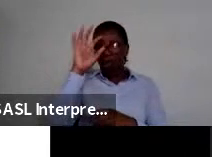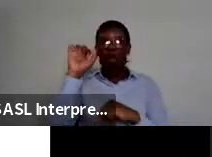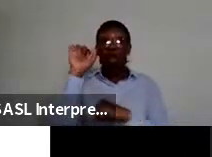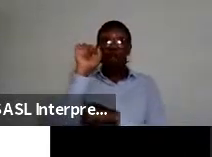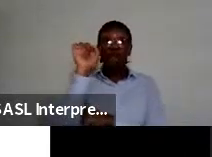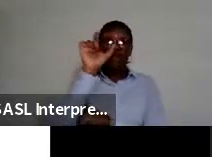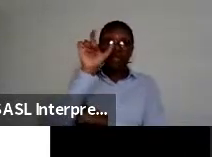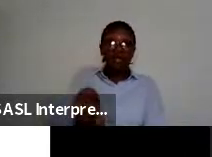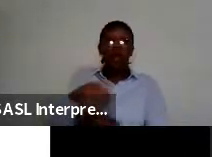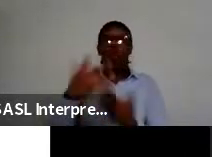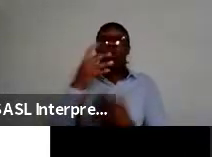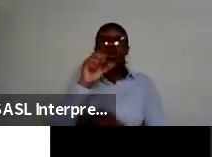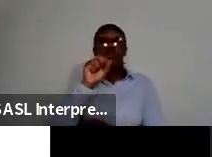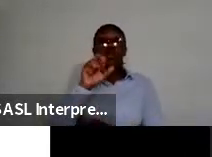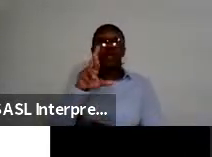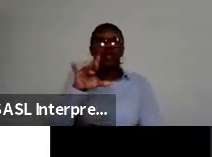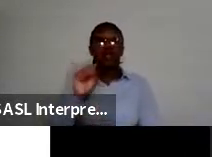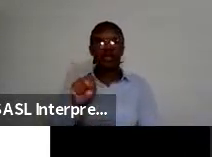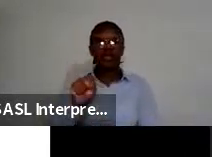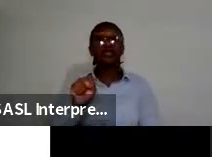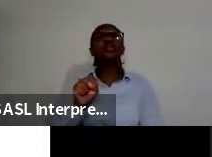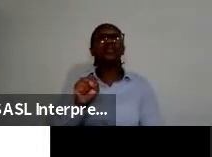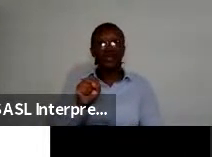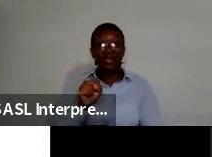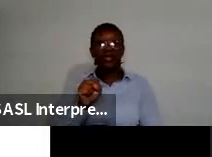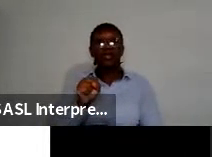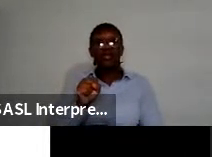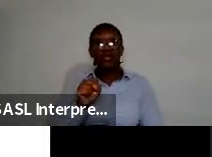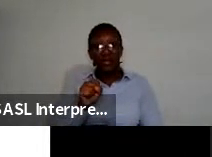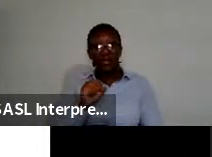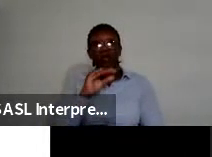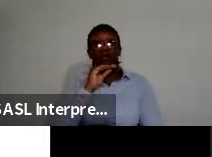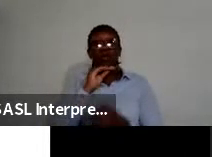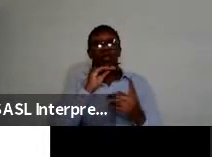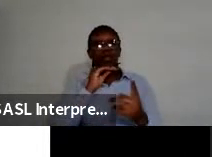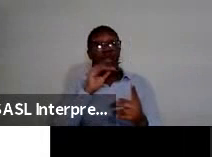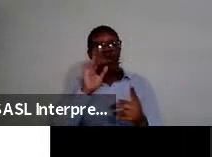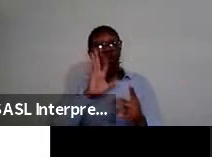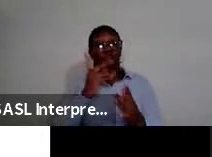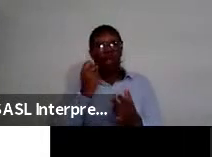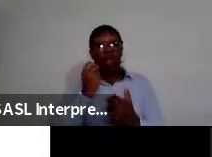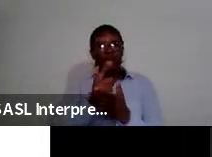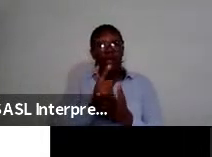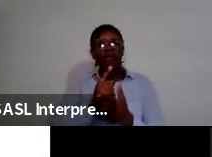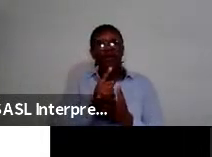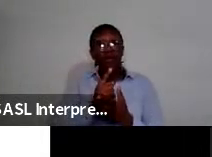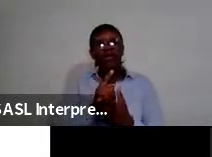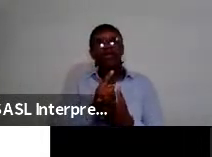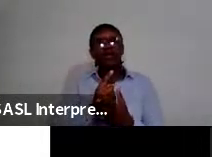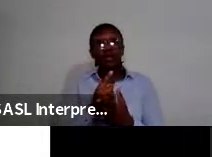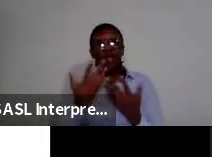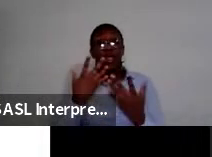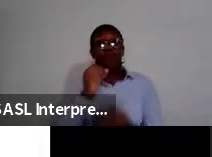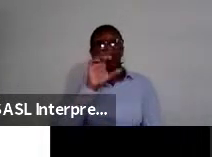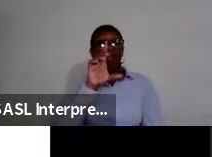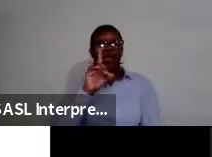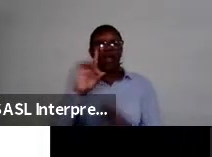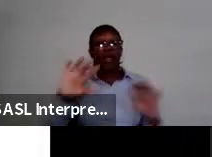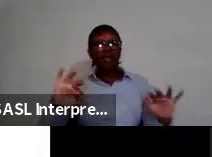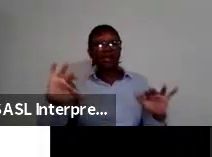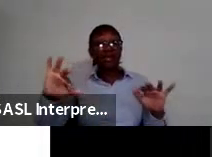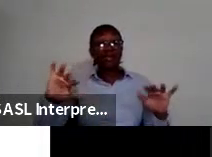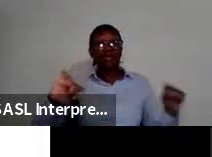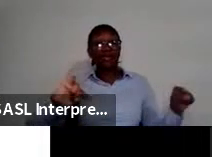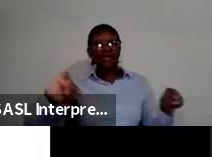whole. And what is the recourse? The recourse is contained in the dispute resolution process that SARS has